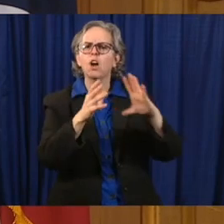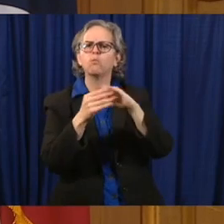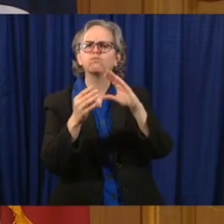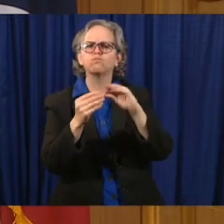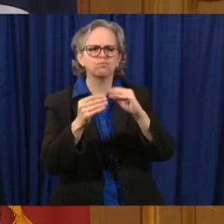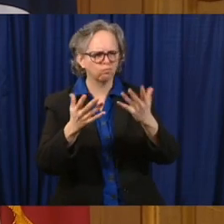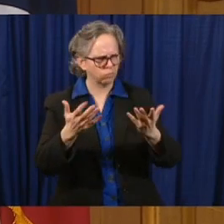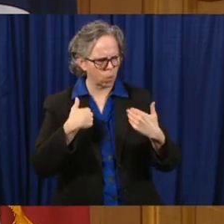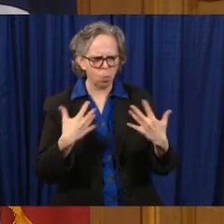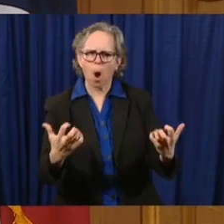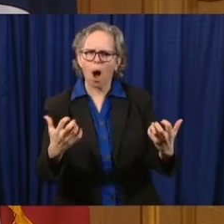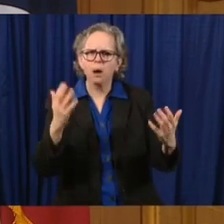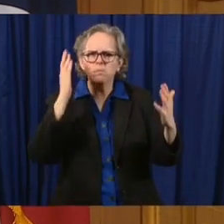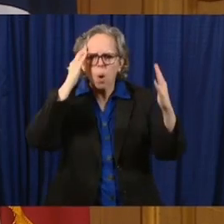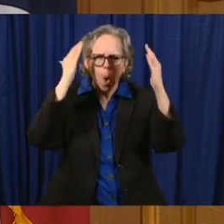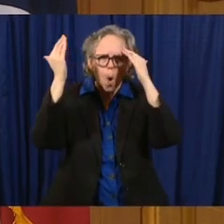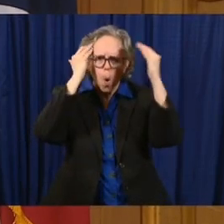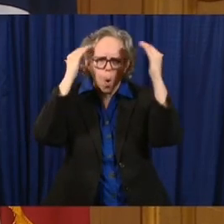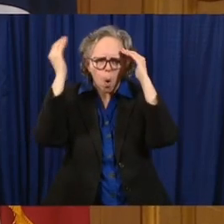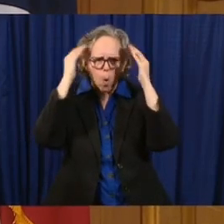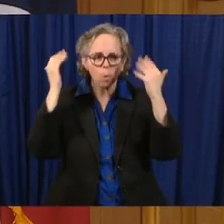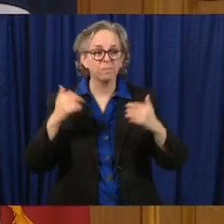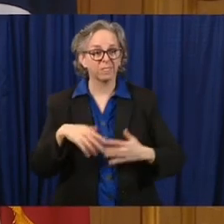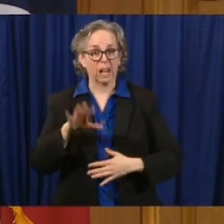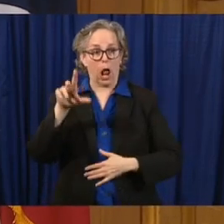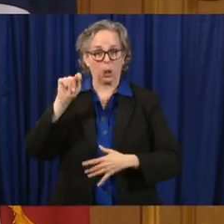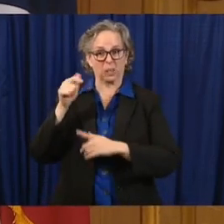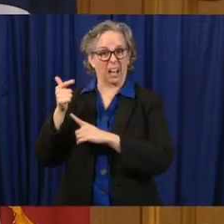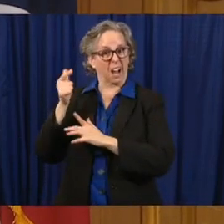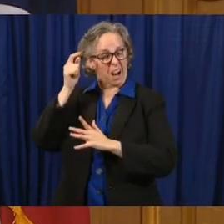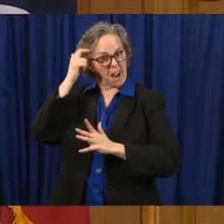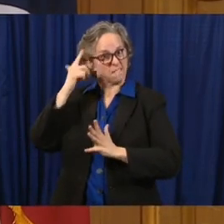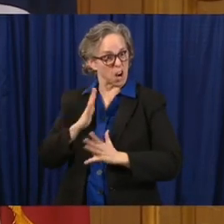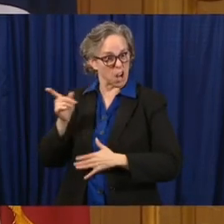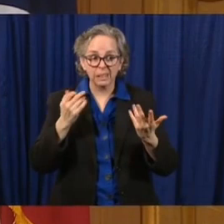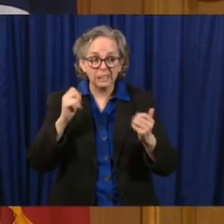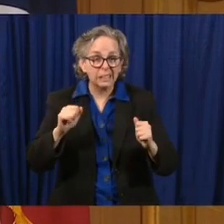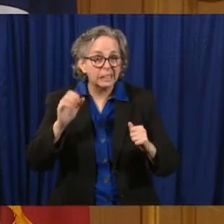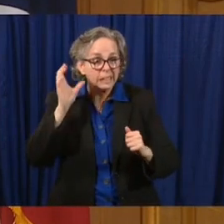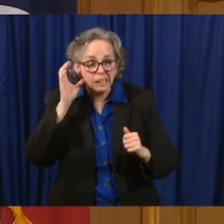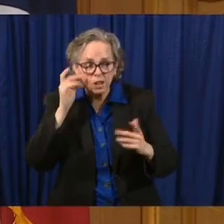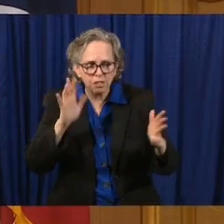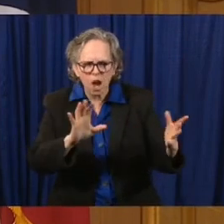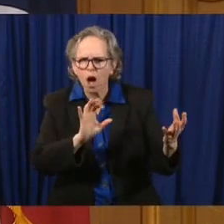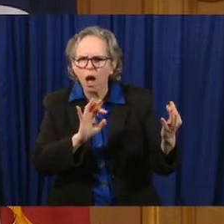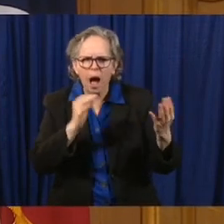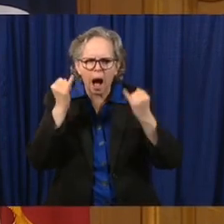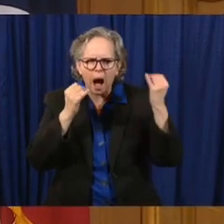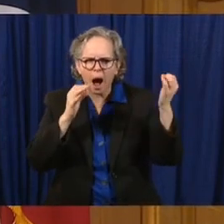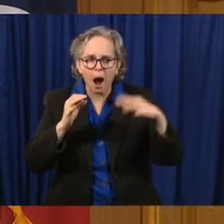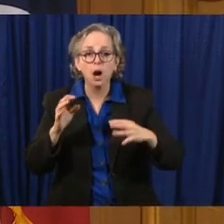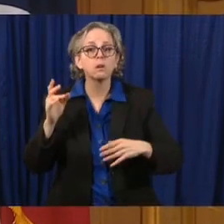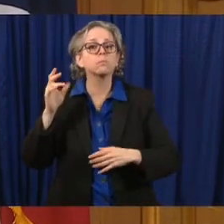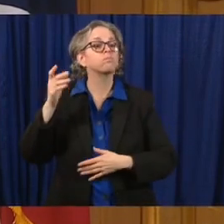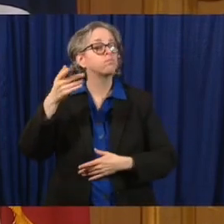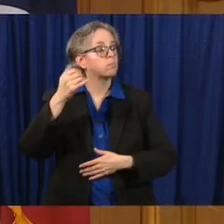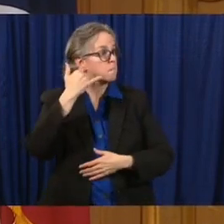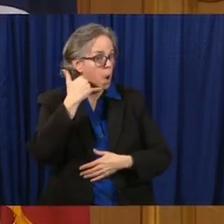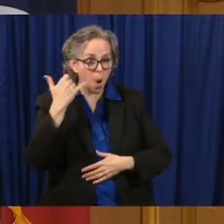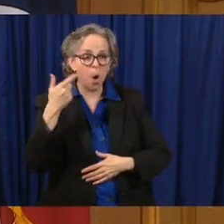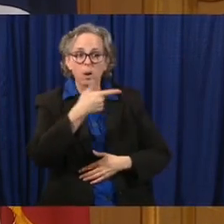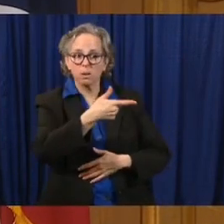piece of information. I know the Lieutenant Governor was on at the request of Senator Huffman, was on the